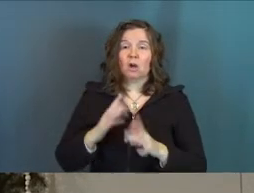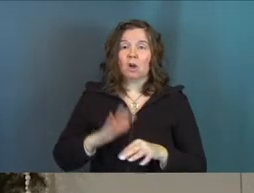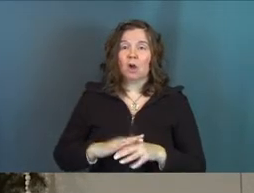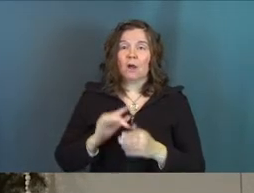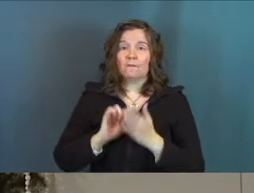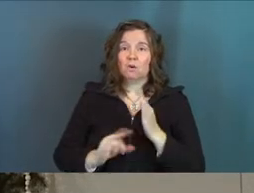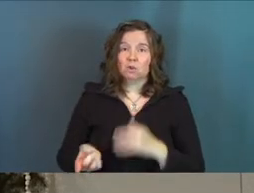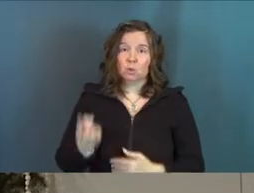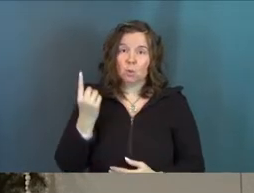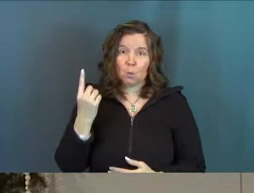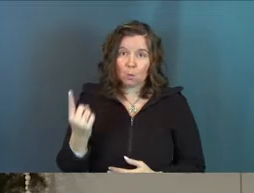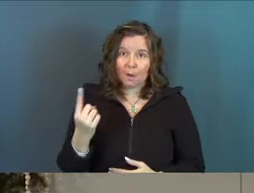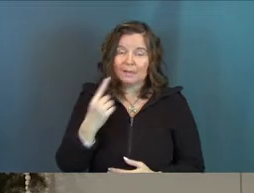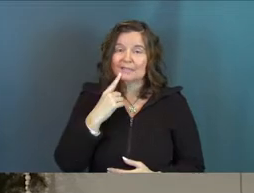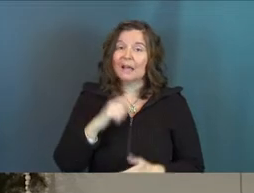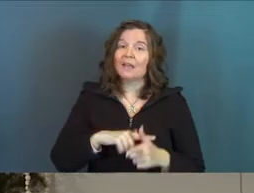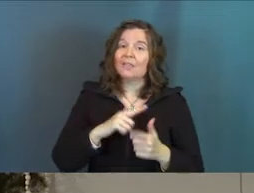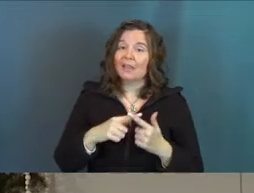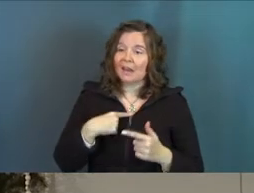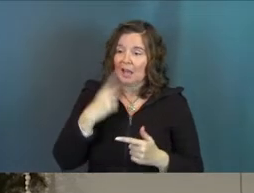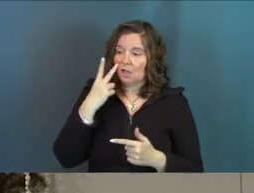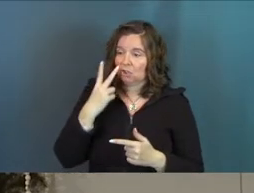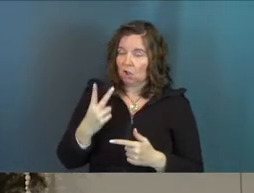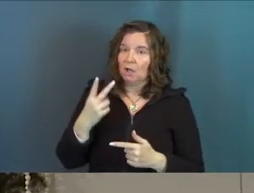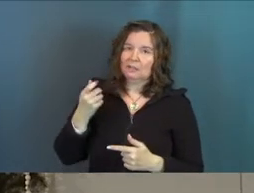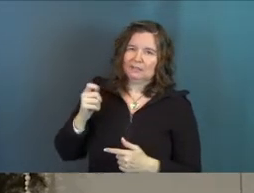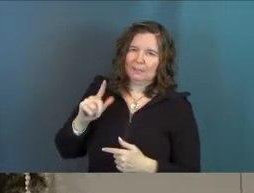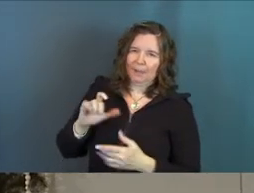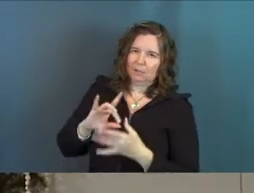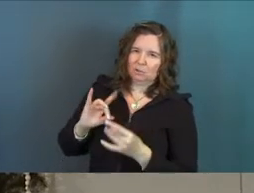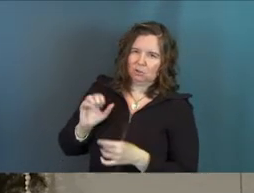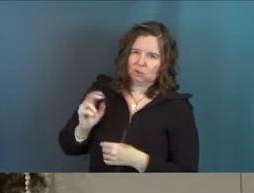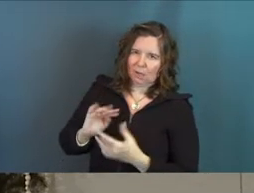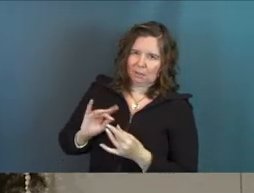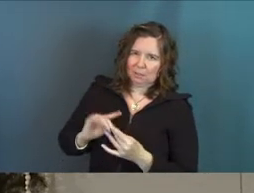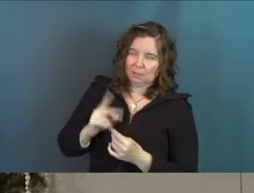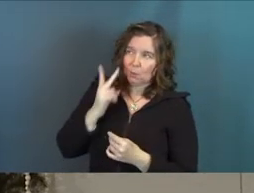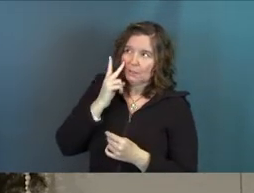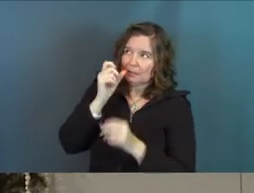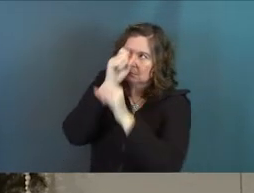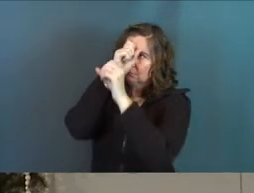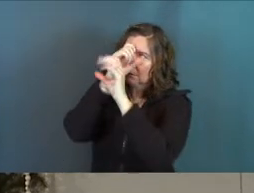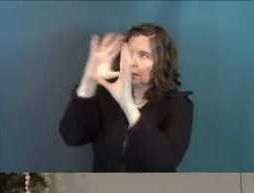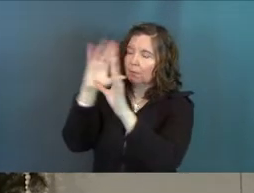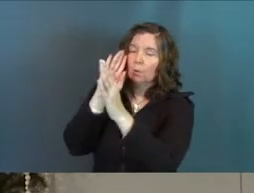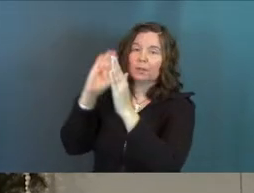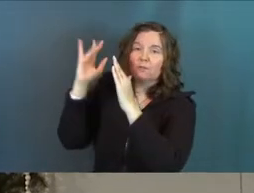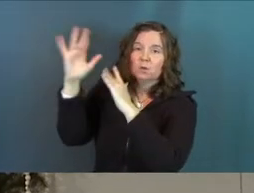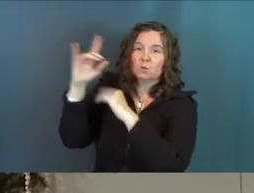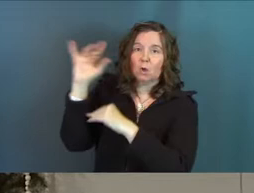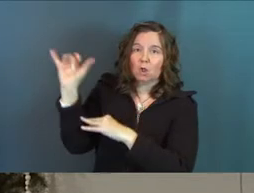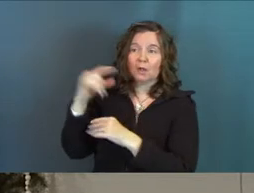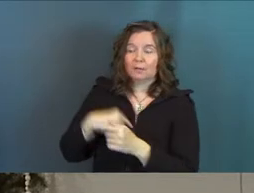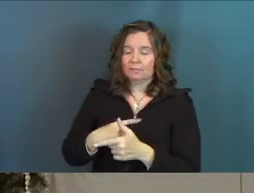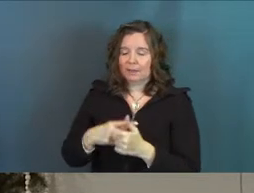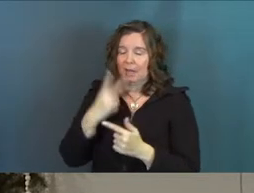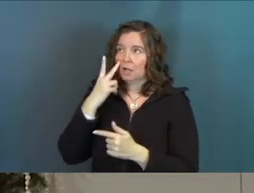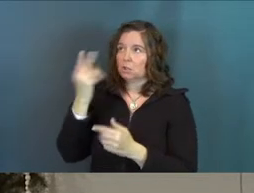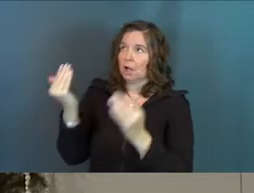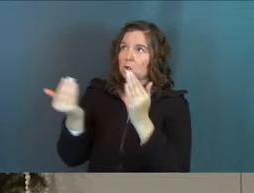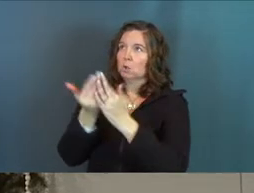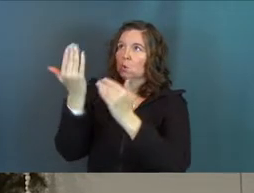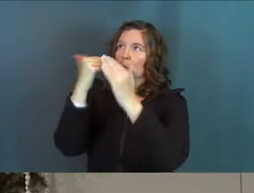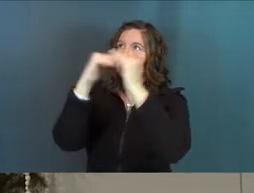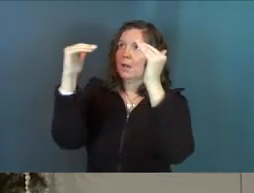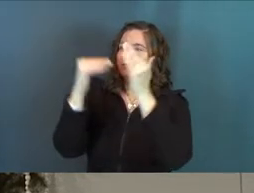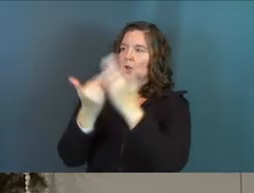on verse 1, says, "Then I saw," and this is the Apostle John, right? So he's even given a glimpse of what the future and eternity will look like. "Then I saw a new heaven